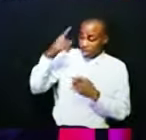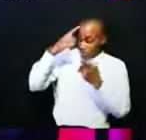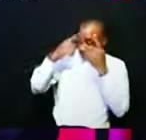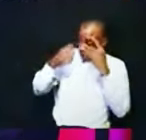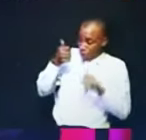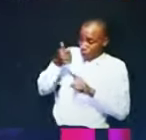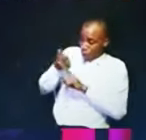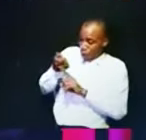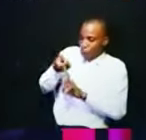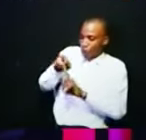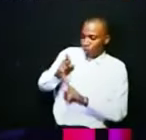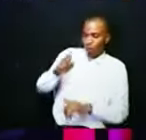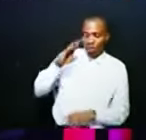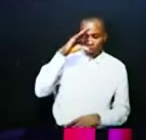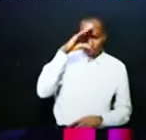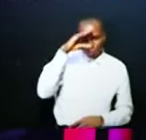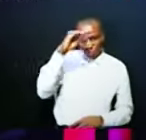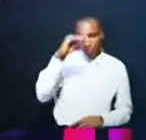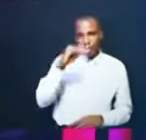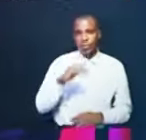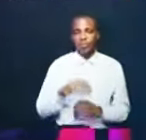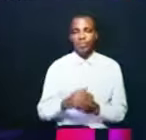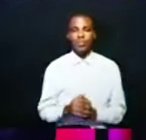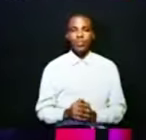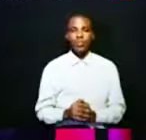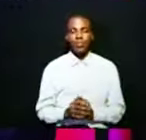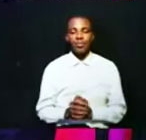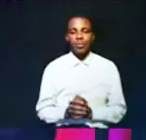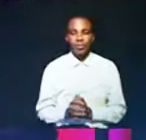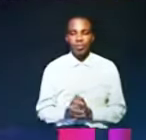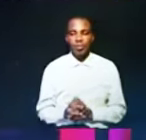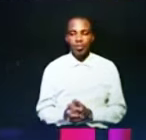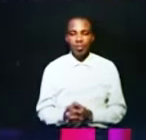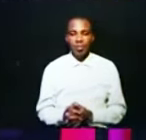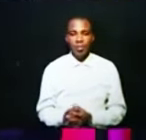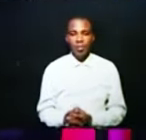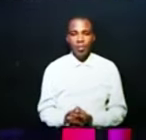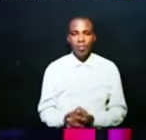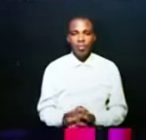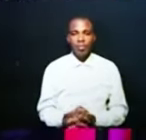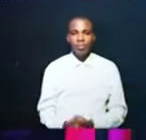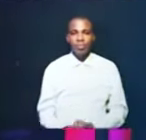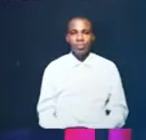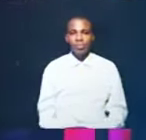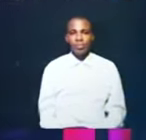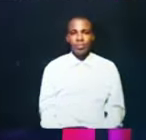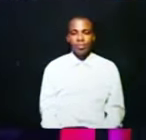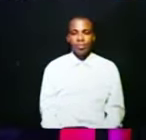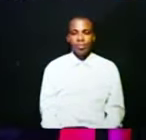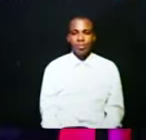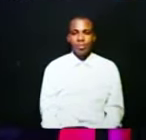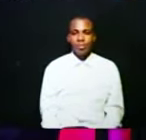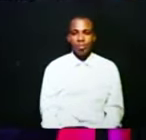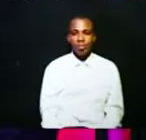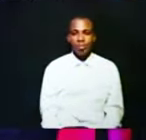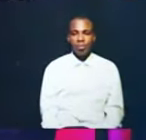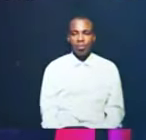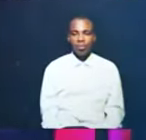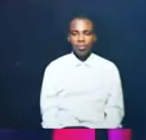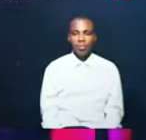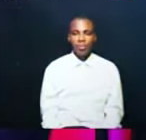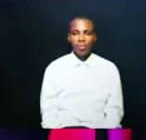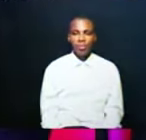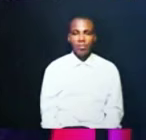man. Wei eye mi dompe mu dompe ene me huna mu hunam wei wo be fere no oba if he say we yinu